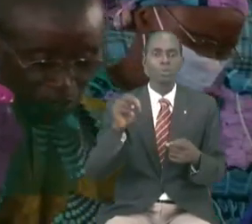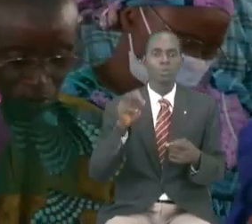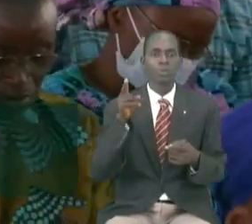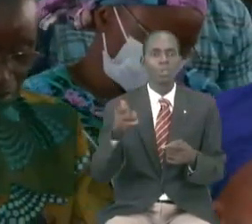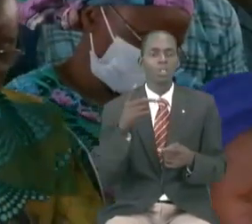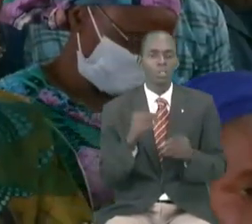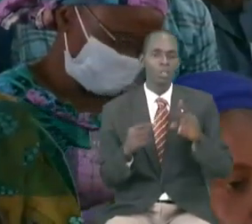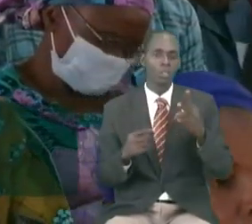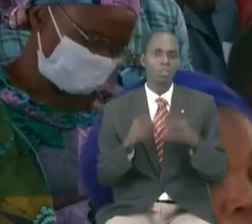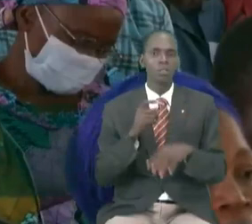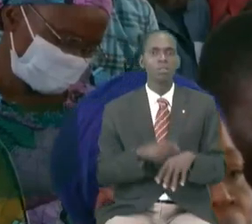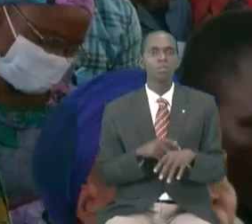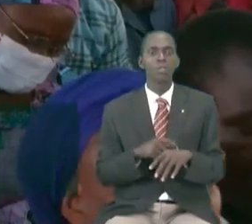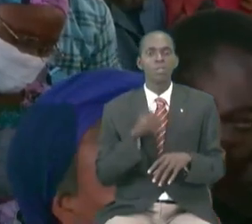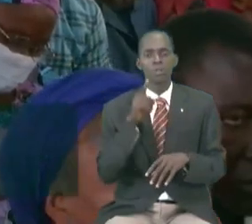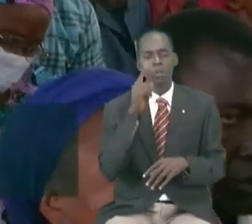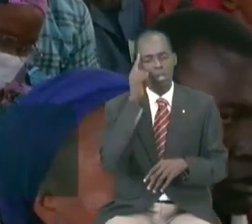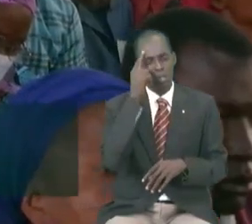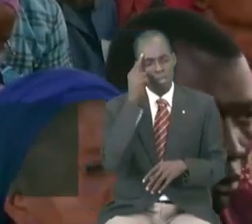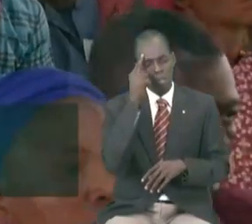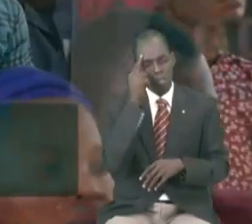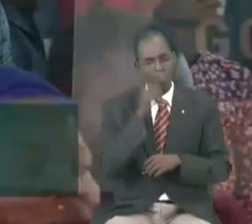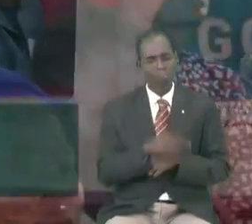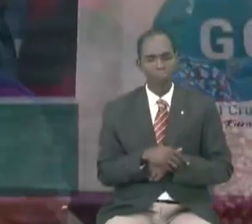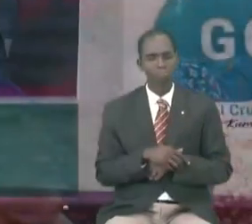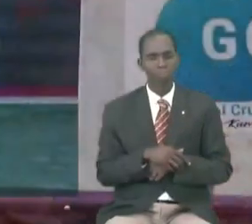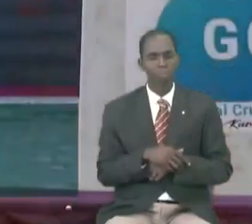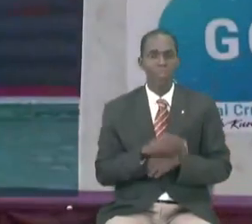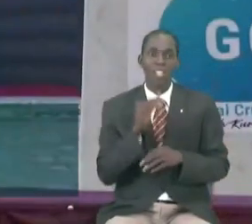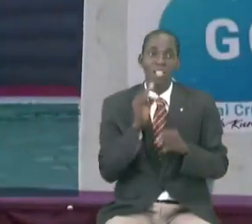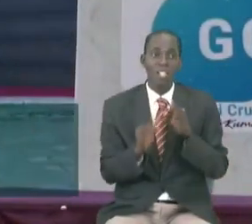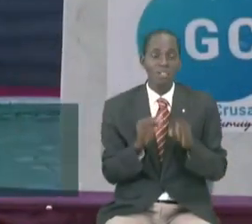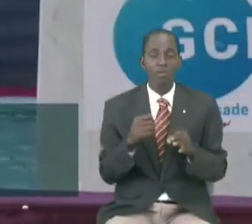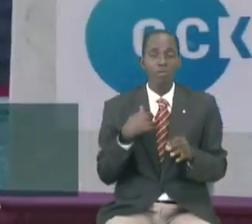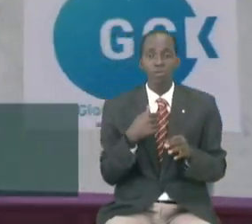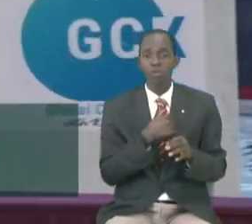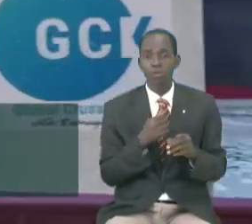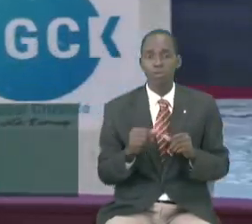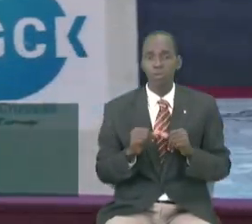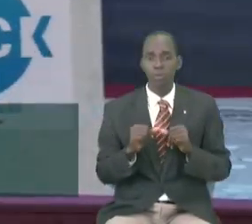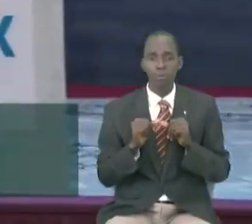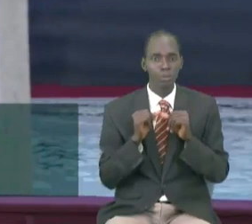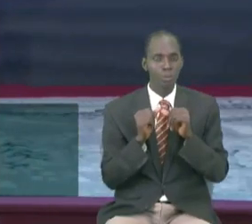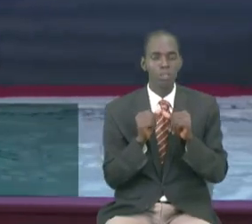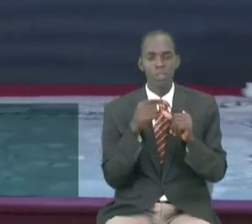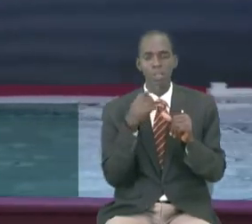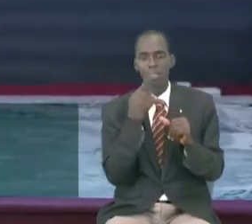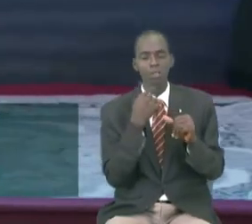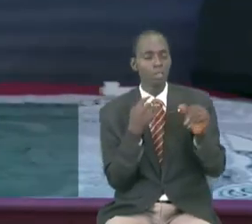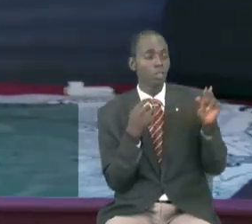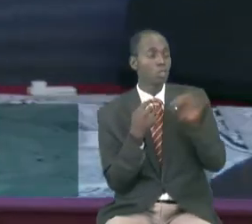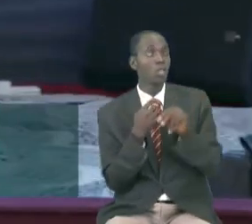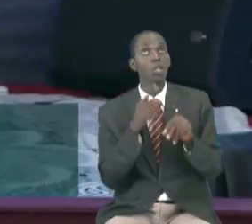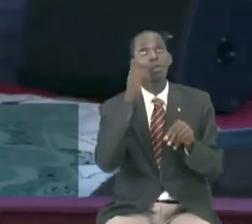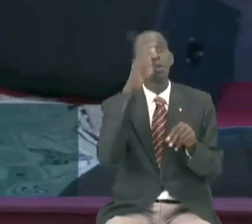saying no, God, that cannot be. I will not do that. If you're sending me to Nineveh, and I've